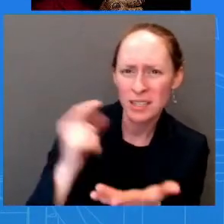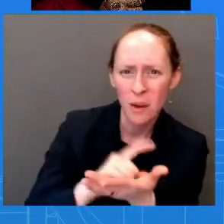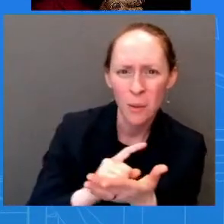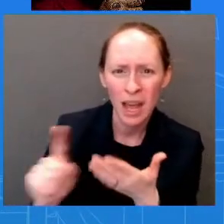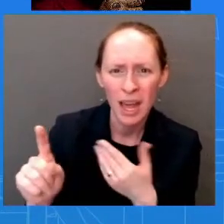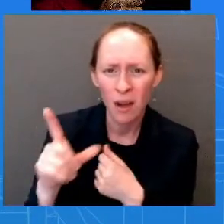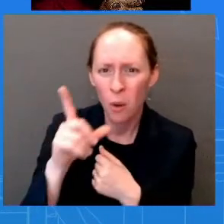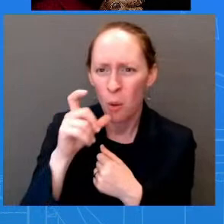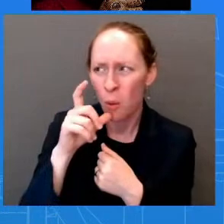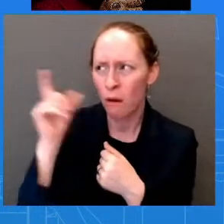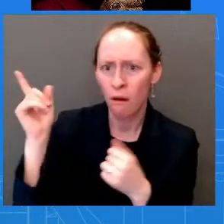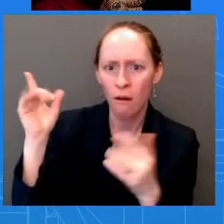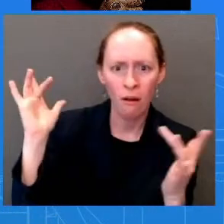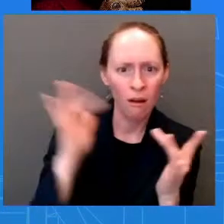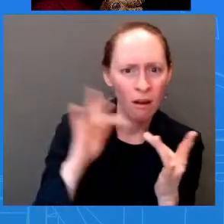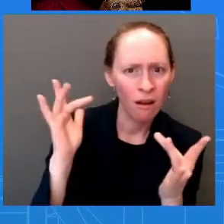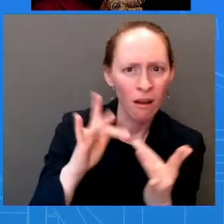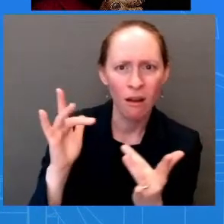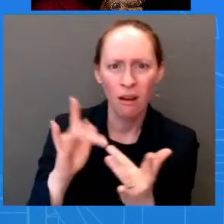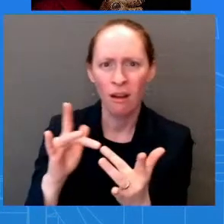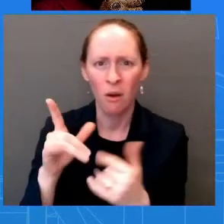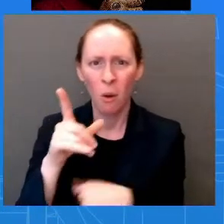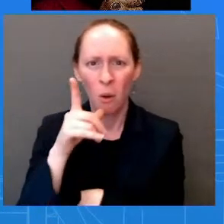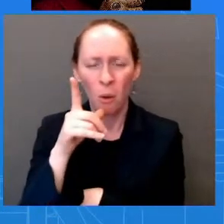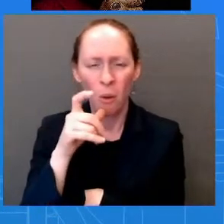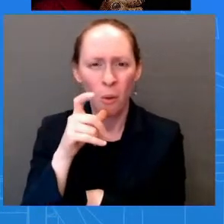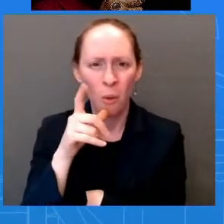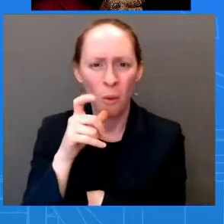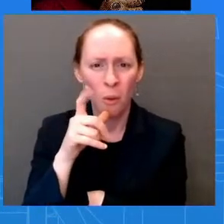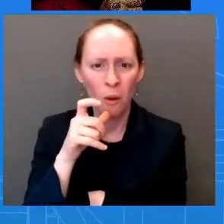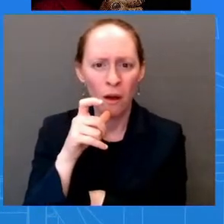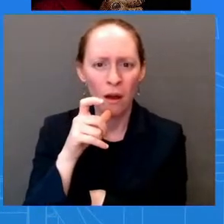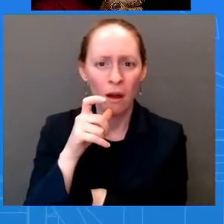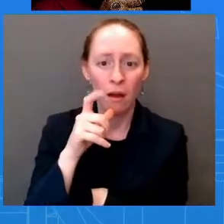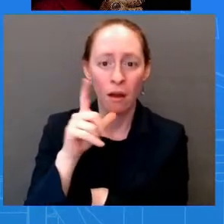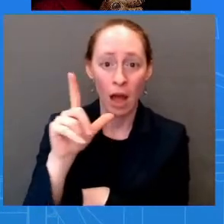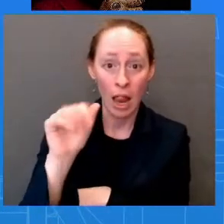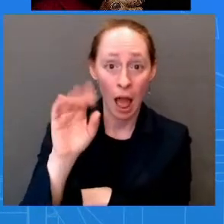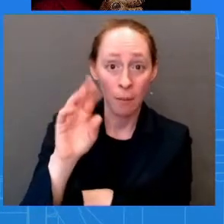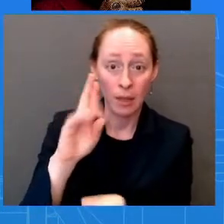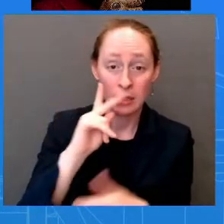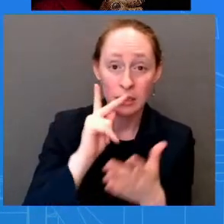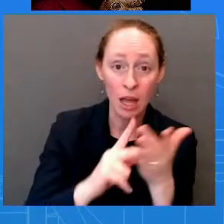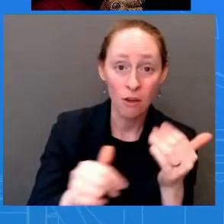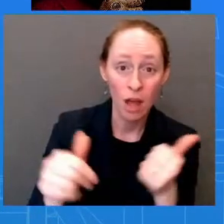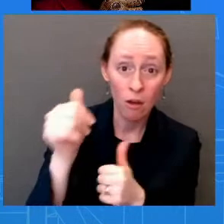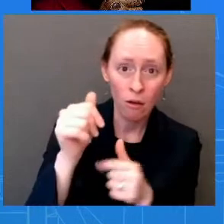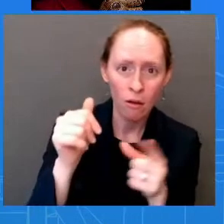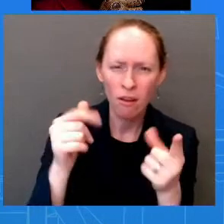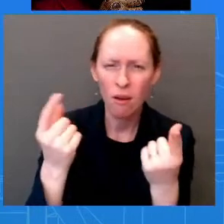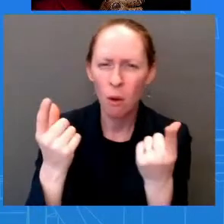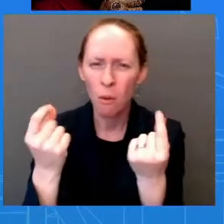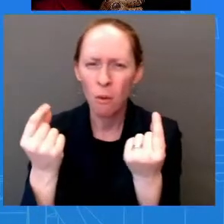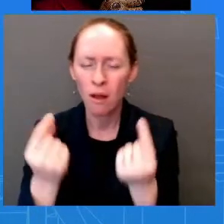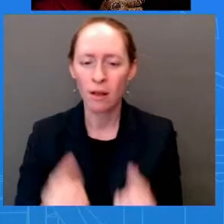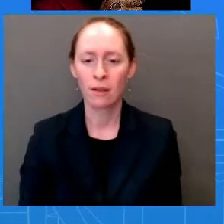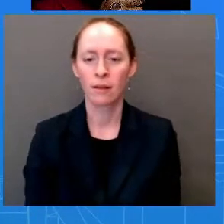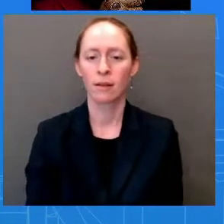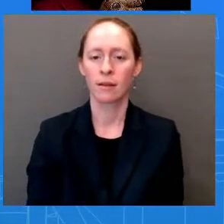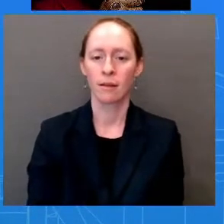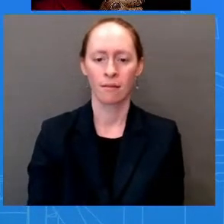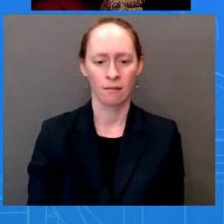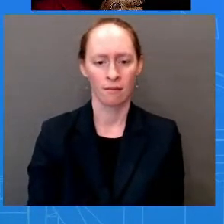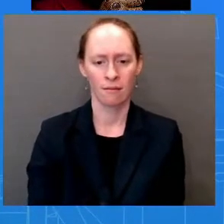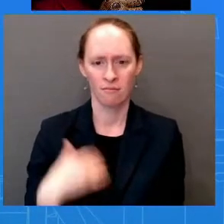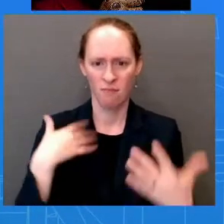Is it somebody else in this Well, I've building? been very clear that the Secretary Walsh has been. I've been very clear. I would get annoyed saying that all the time, knowing